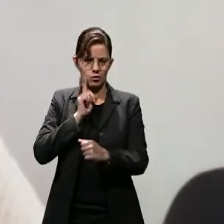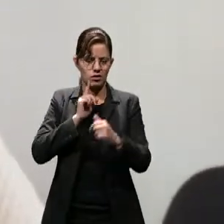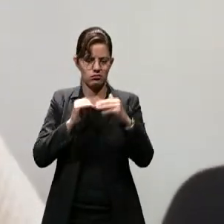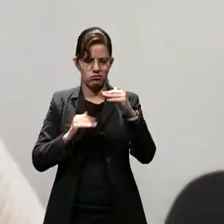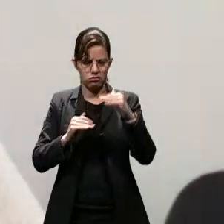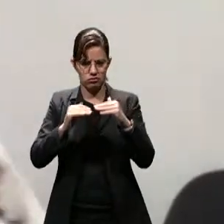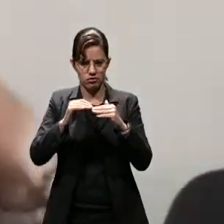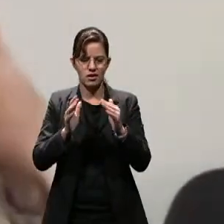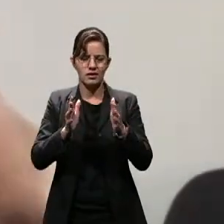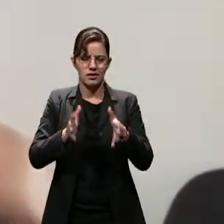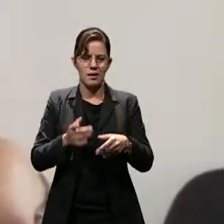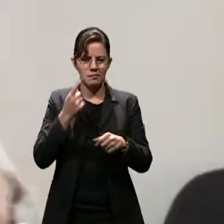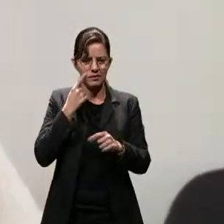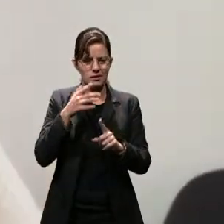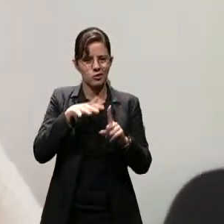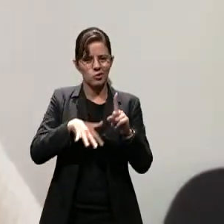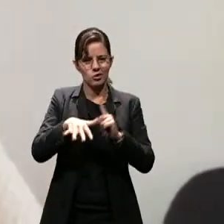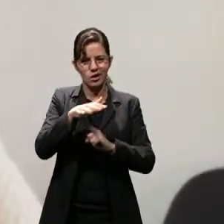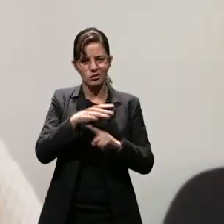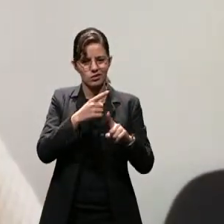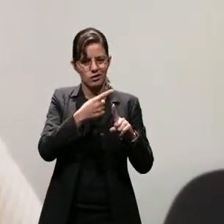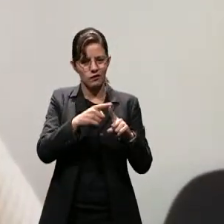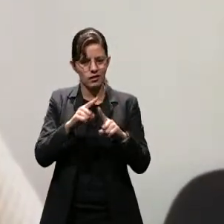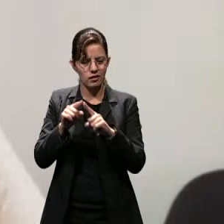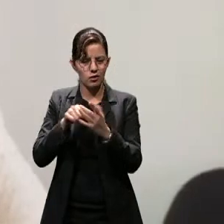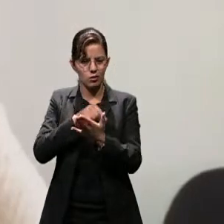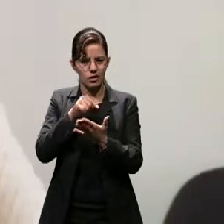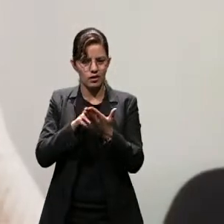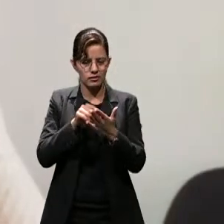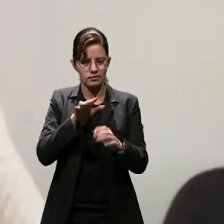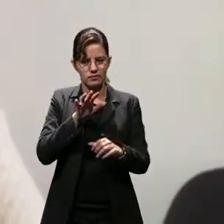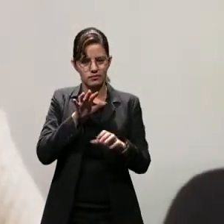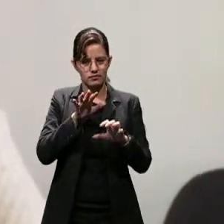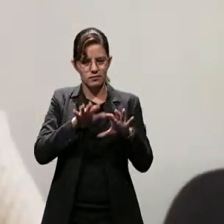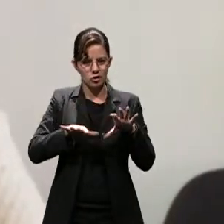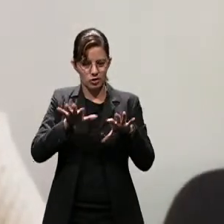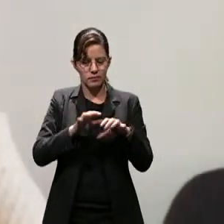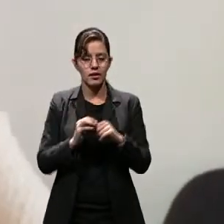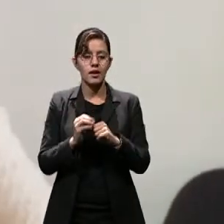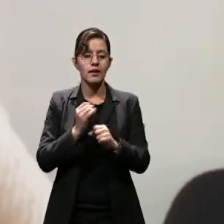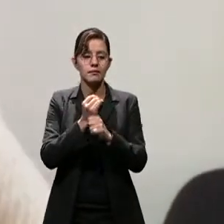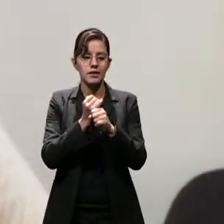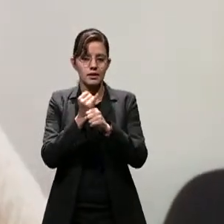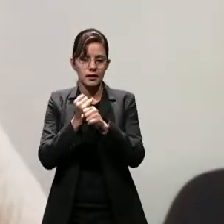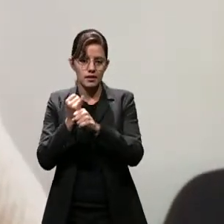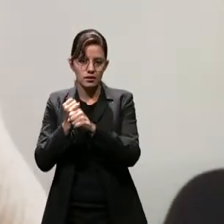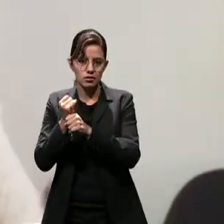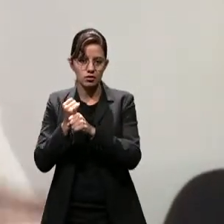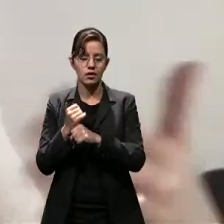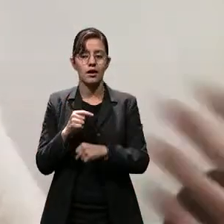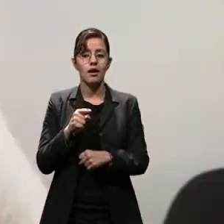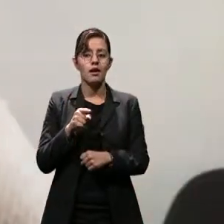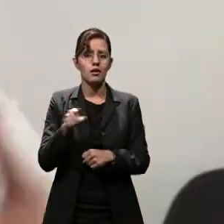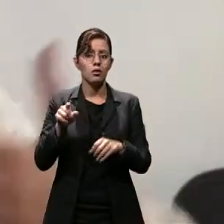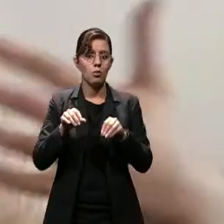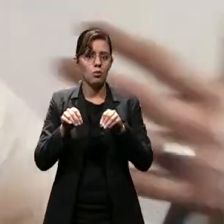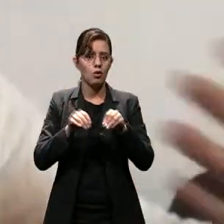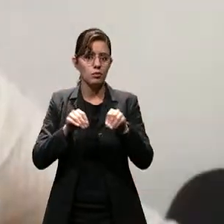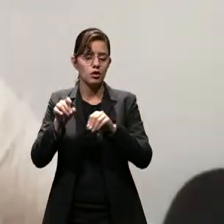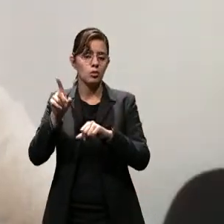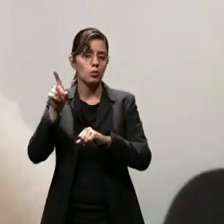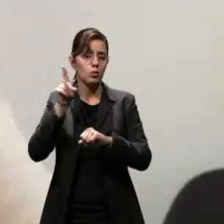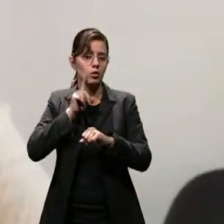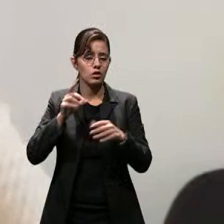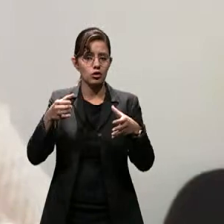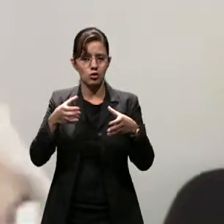parity. We've seen in several contests in the region, we have documented several investigations about the incidents